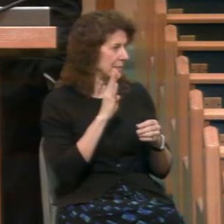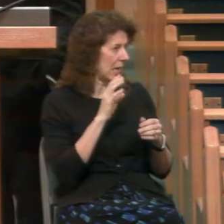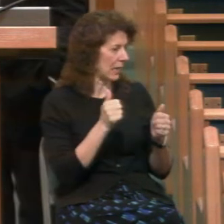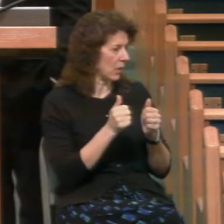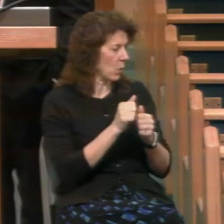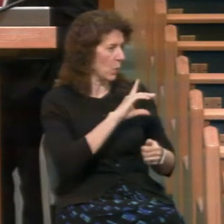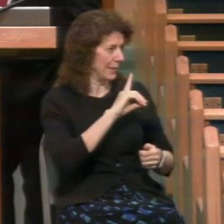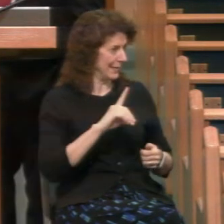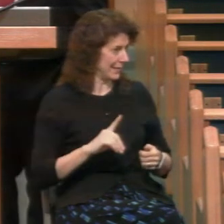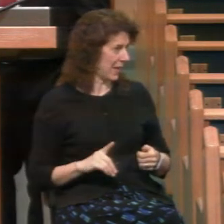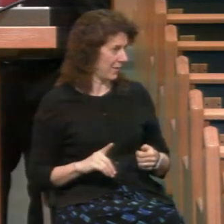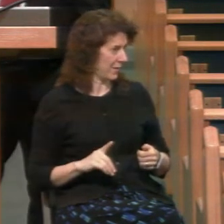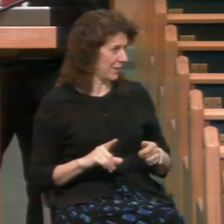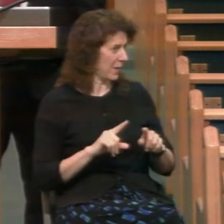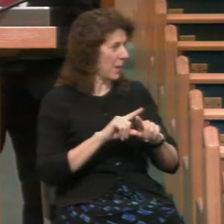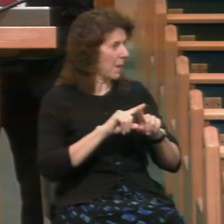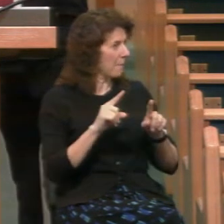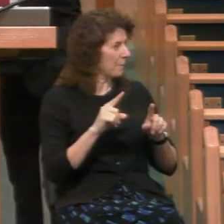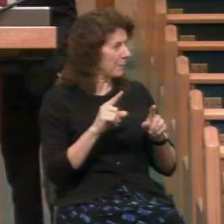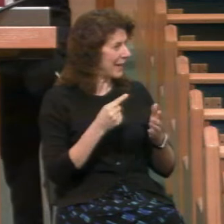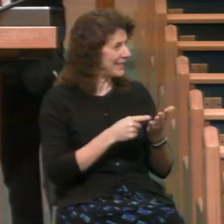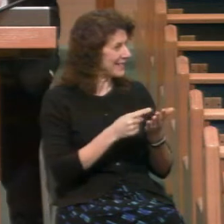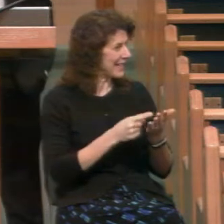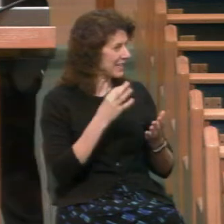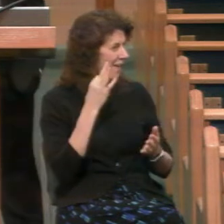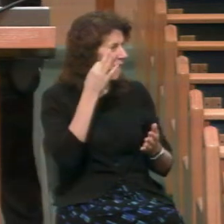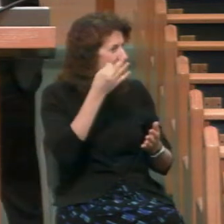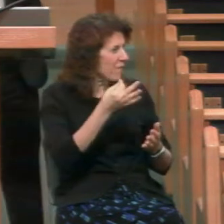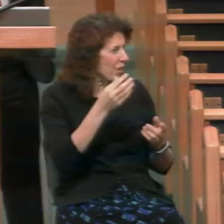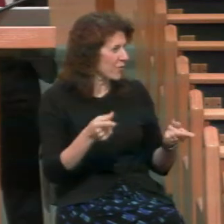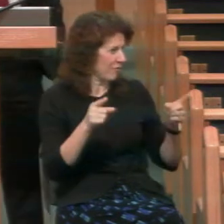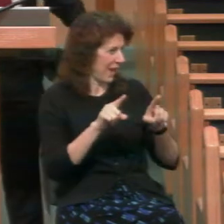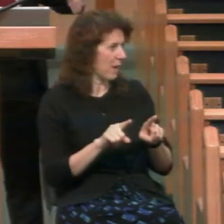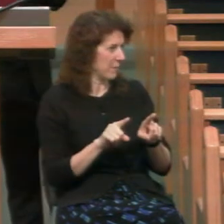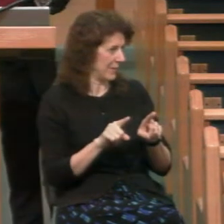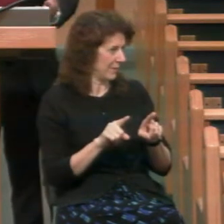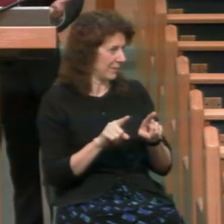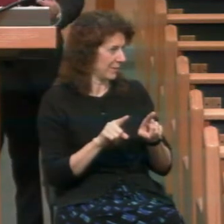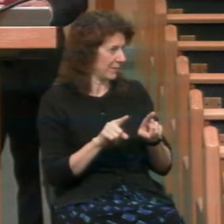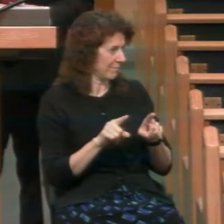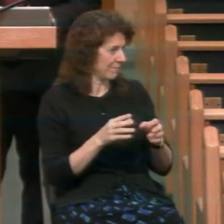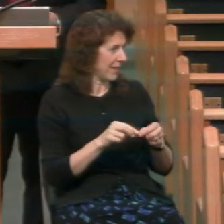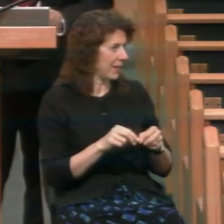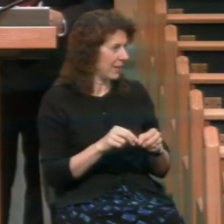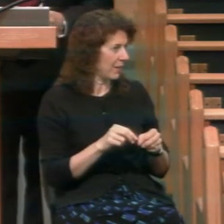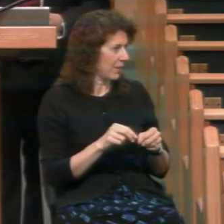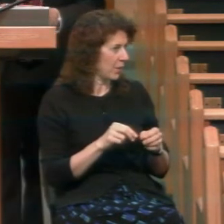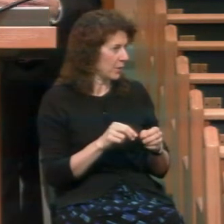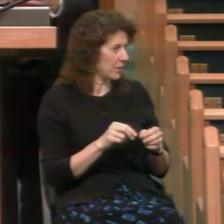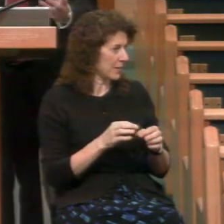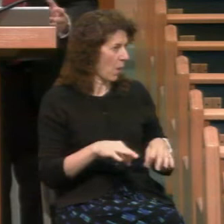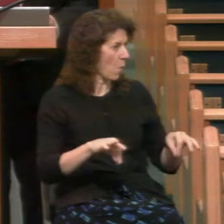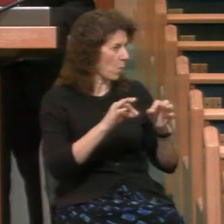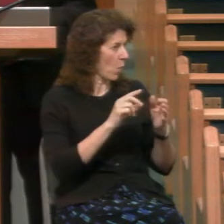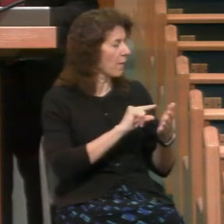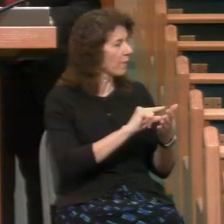here, but he's talking about future events also, right? So we're talking about, this is a very important passage in talking